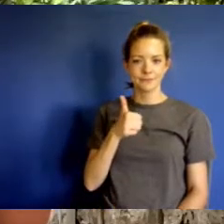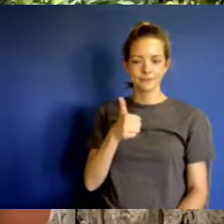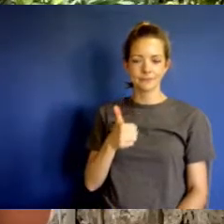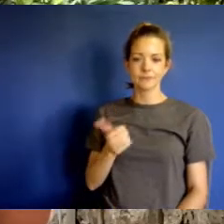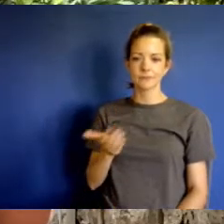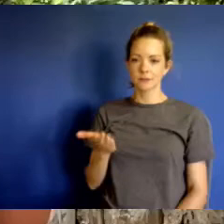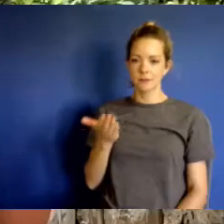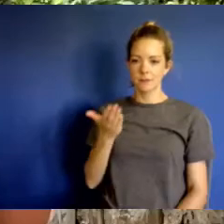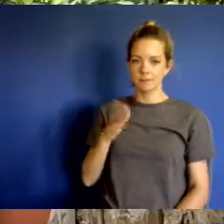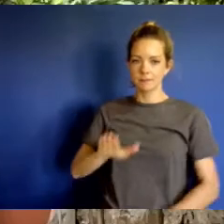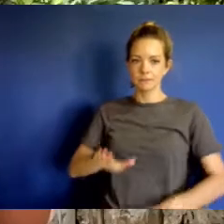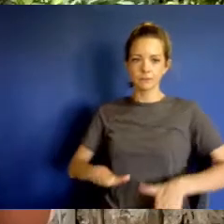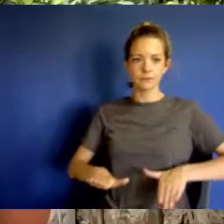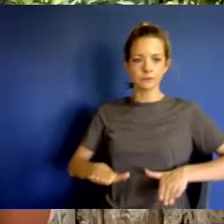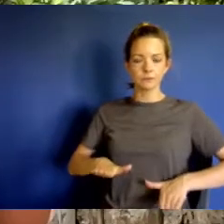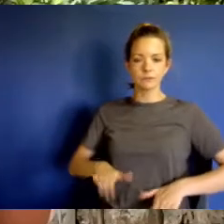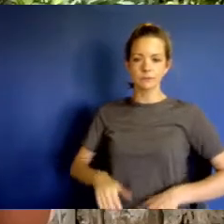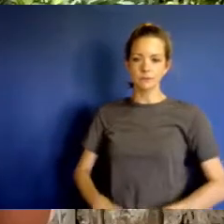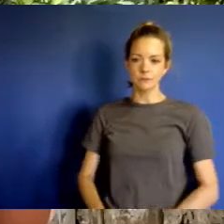Good, and then come up.